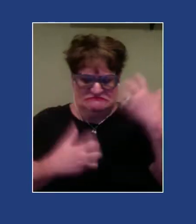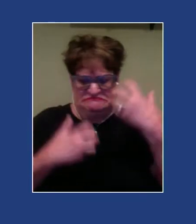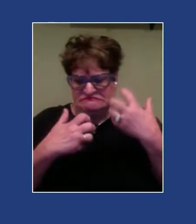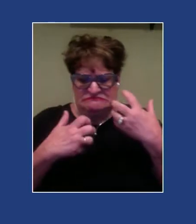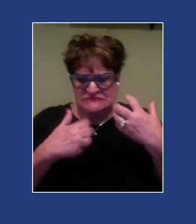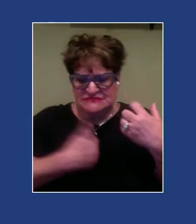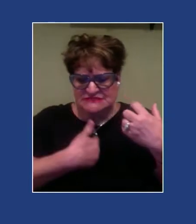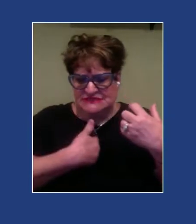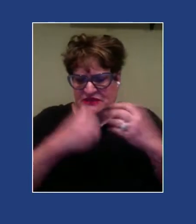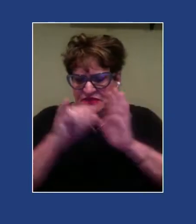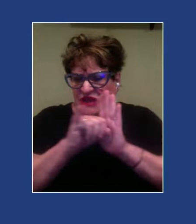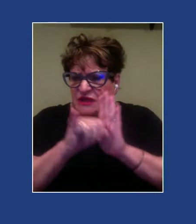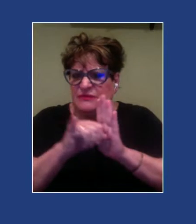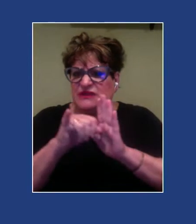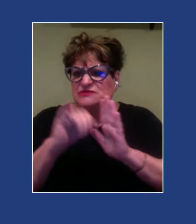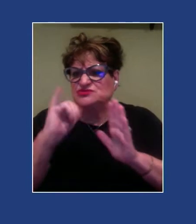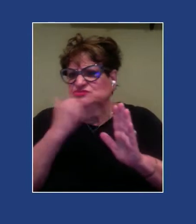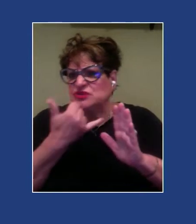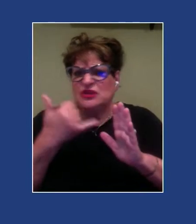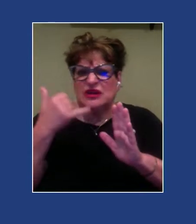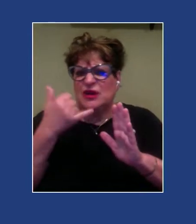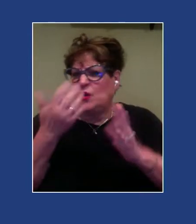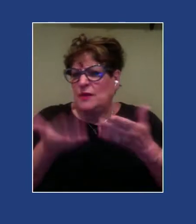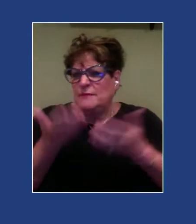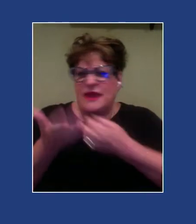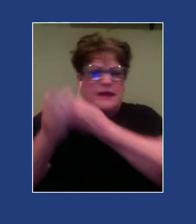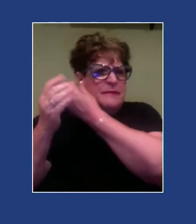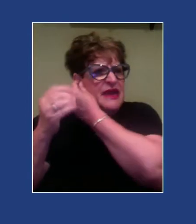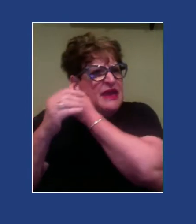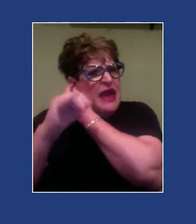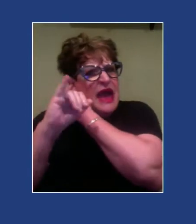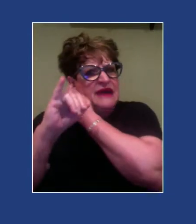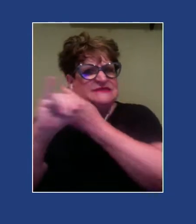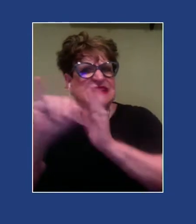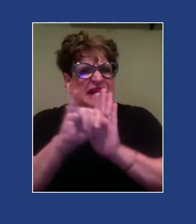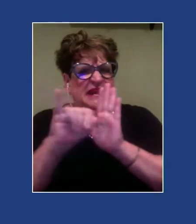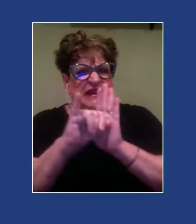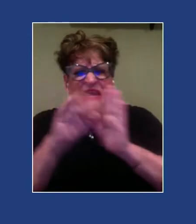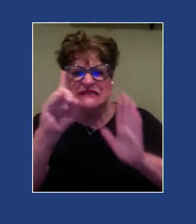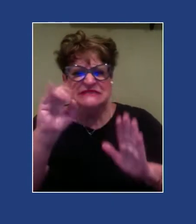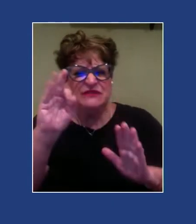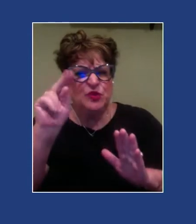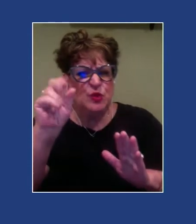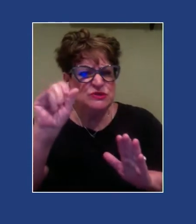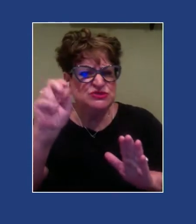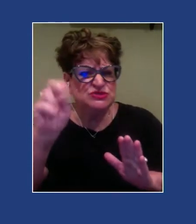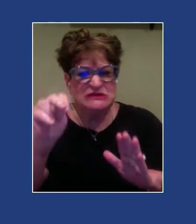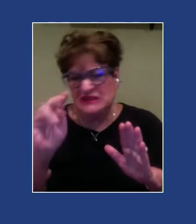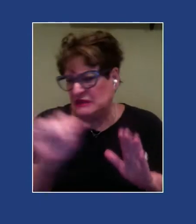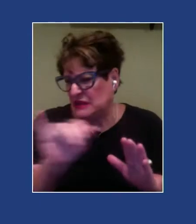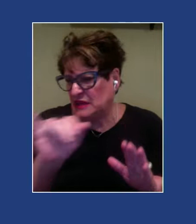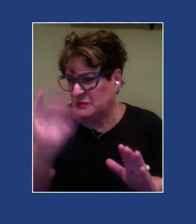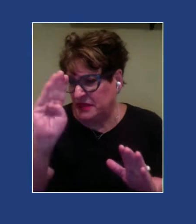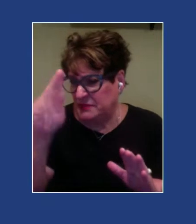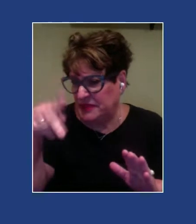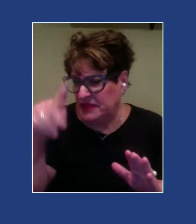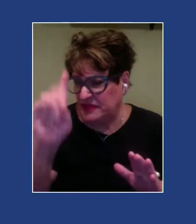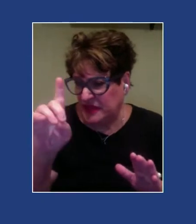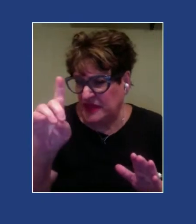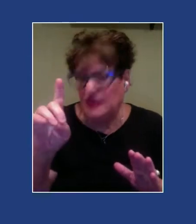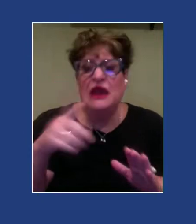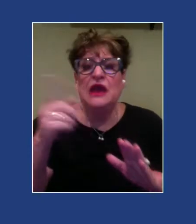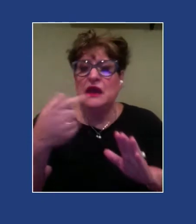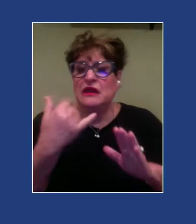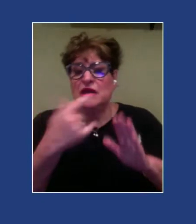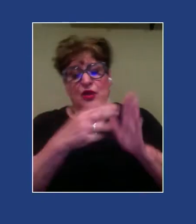in the context of identity diffusion, say in the setting of borderline personality disorder. And there's a paucity of research